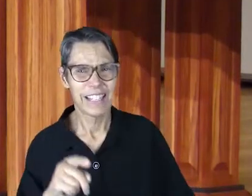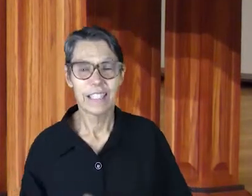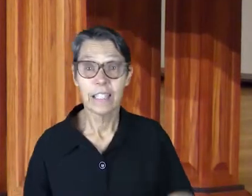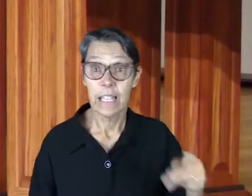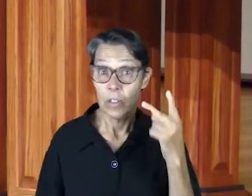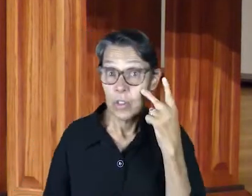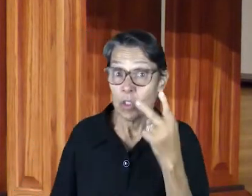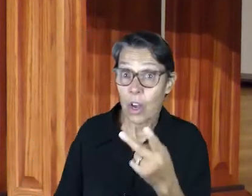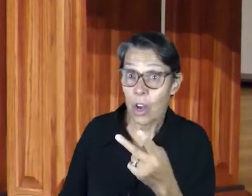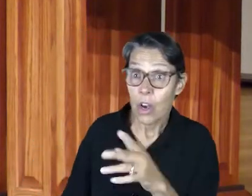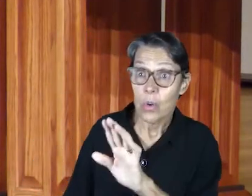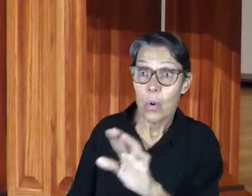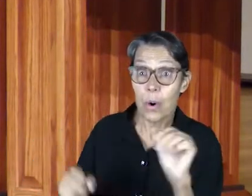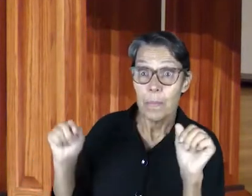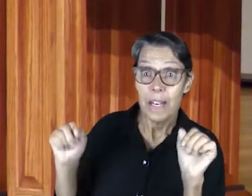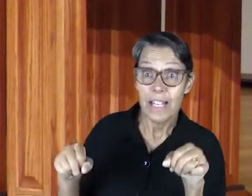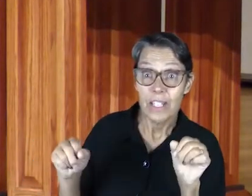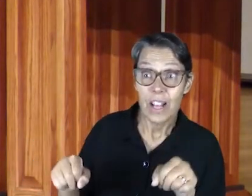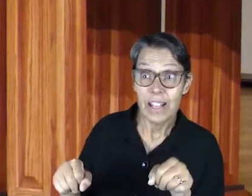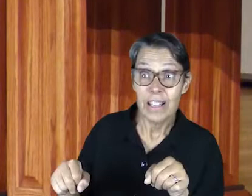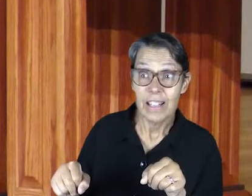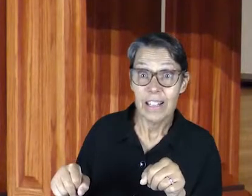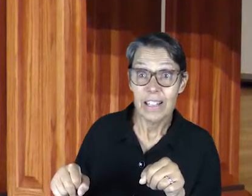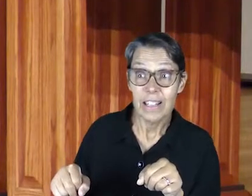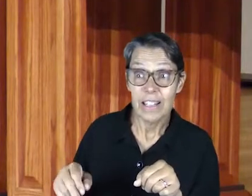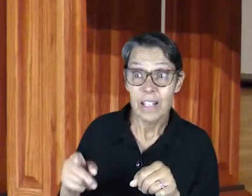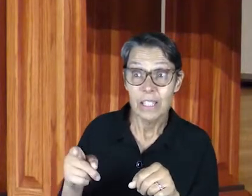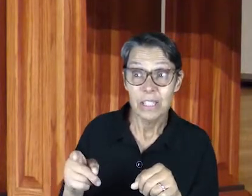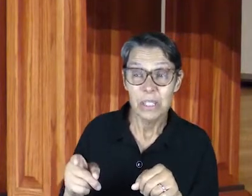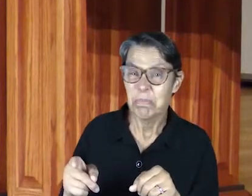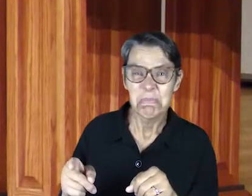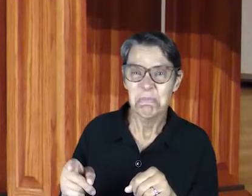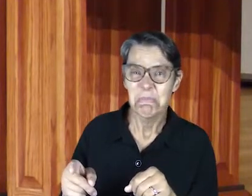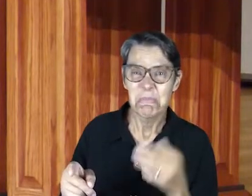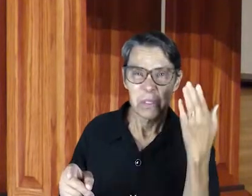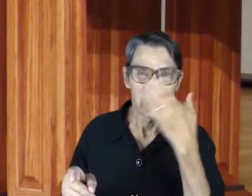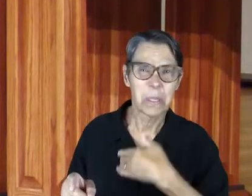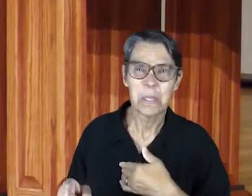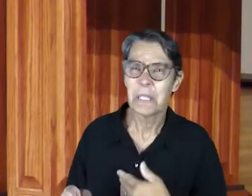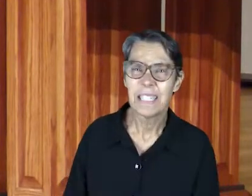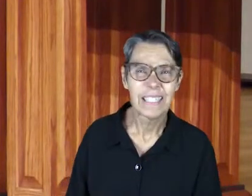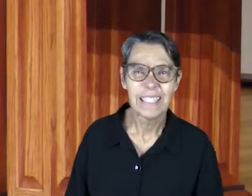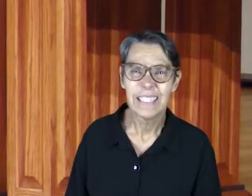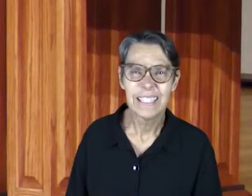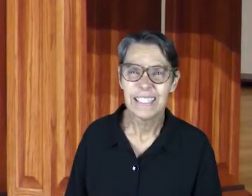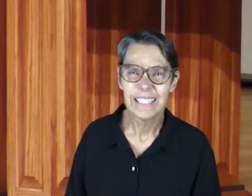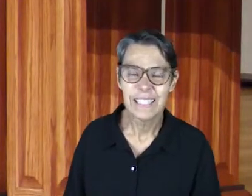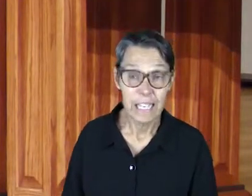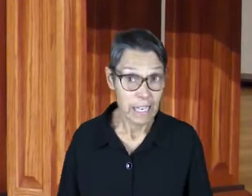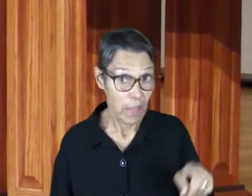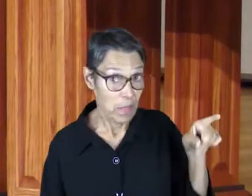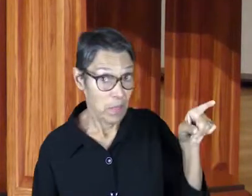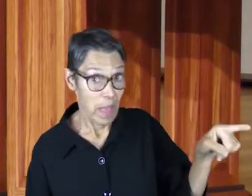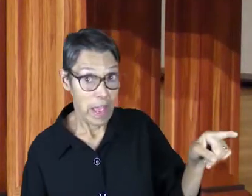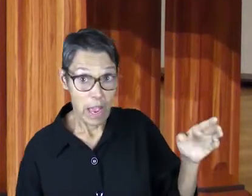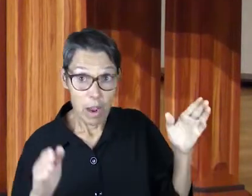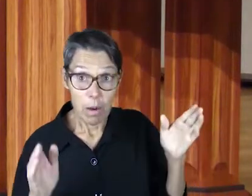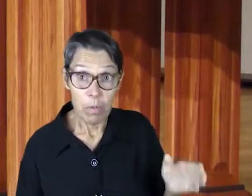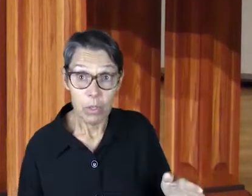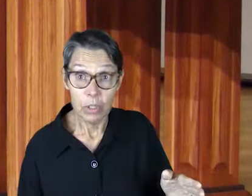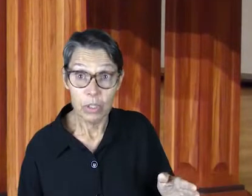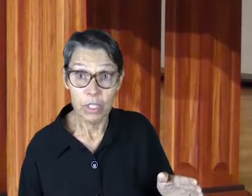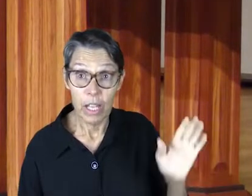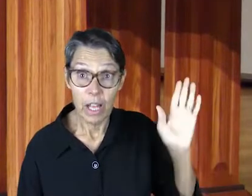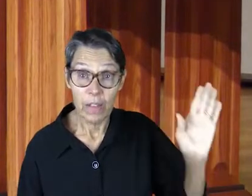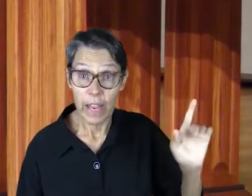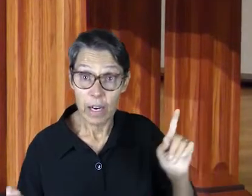see a kind of potential that you might never have given yourself credit for having. And did that voice, did that person,